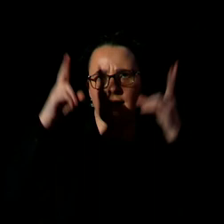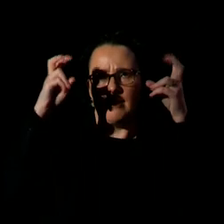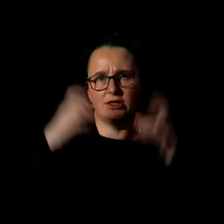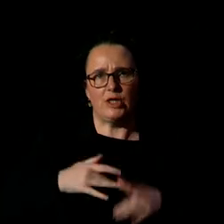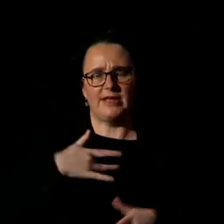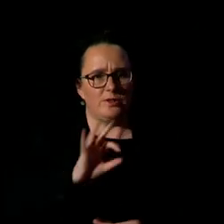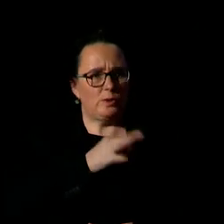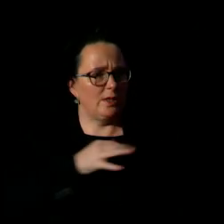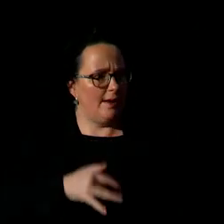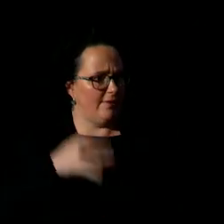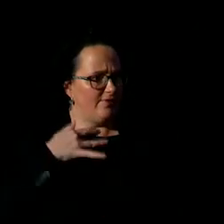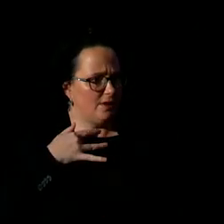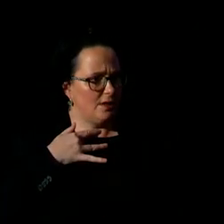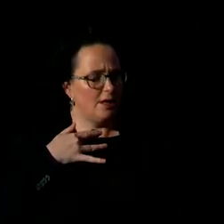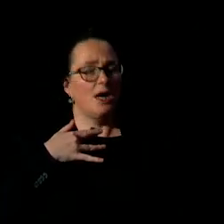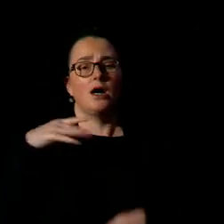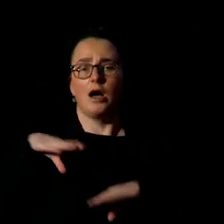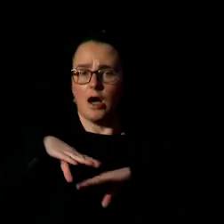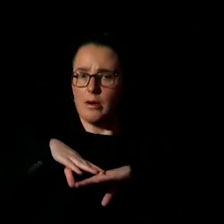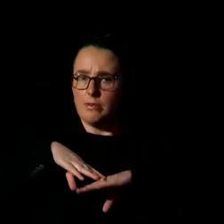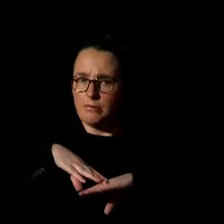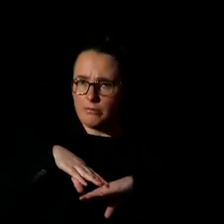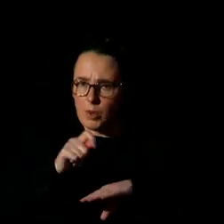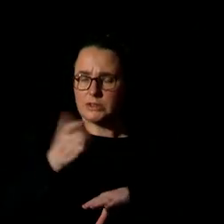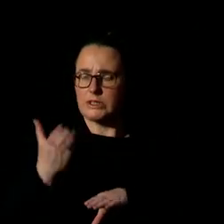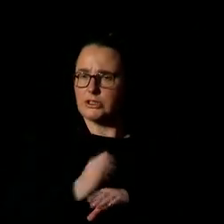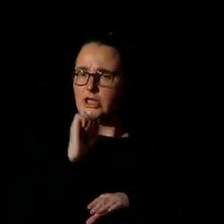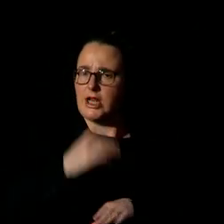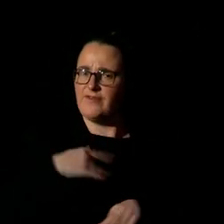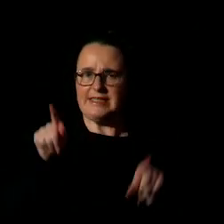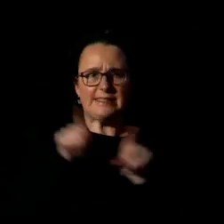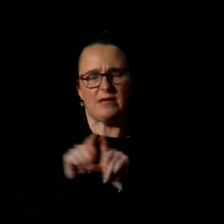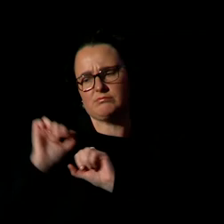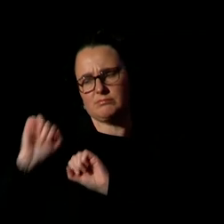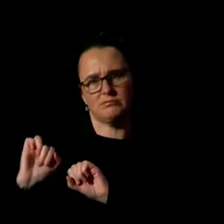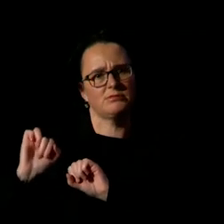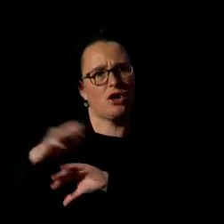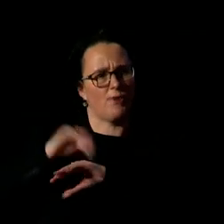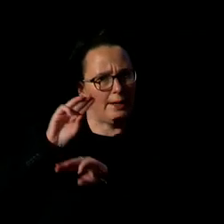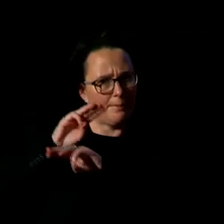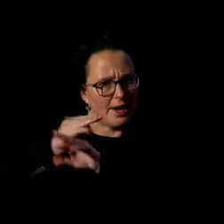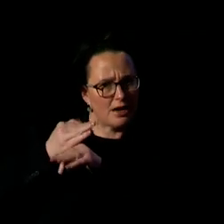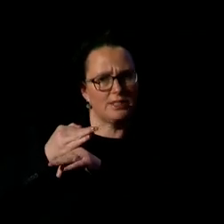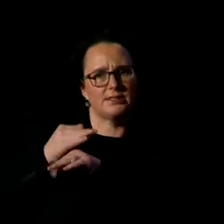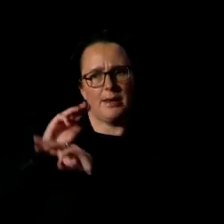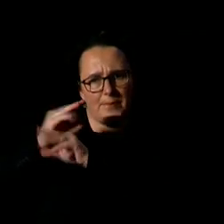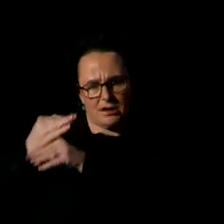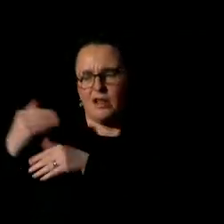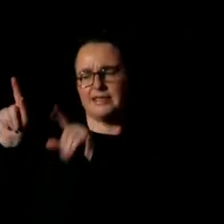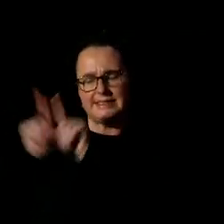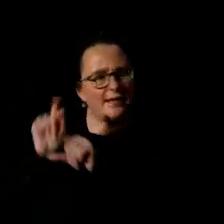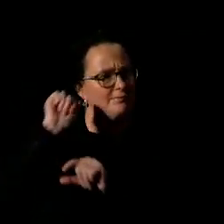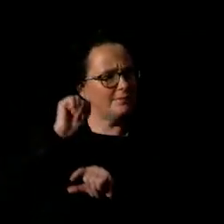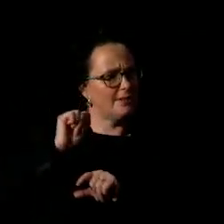how to live a good life. The majority continued to live their lives much as their parents and grandparents had before